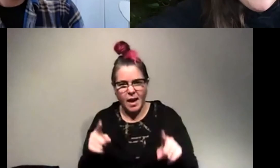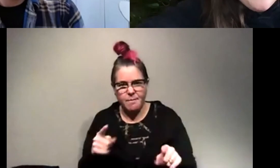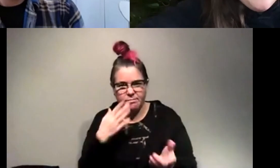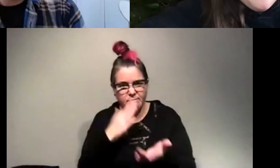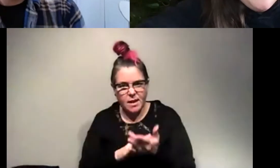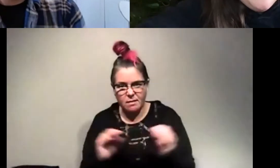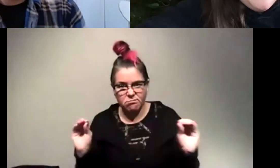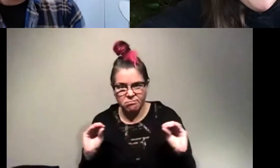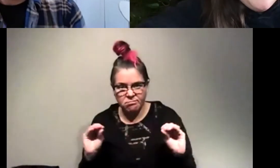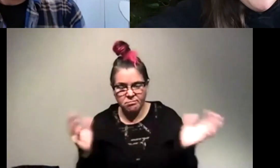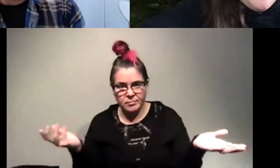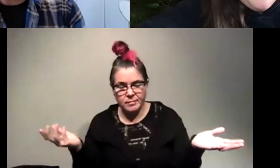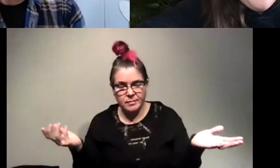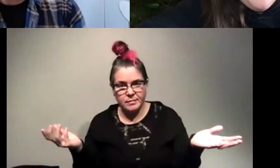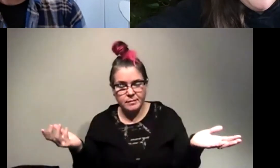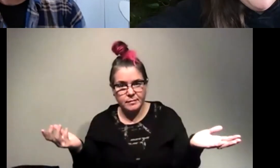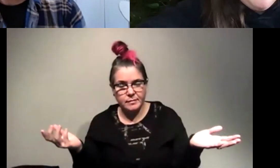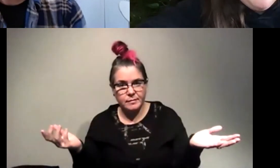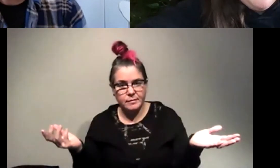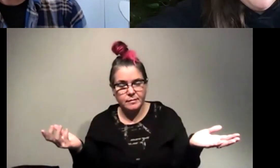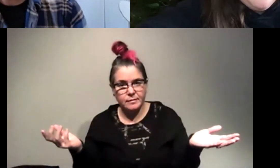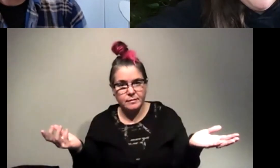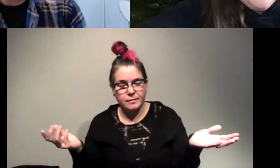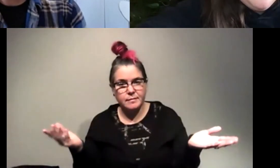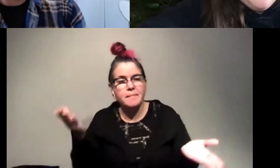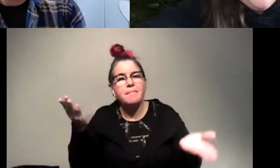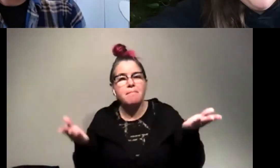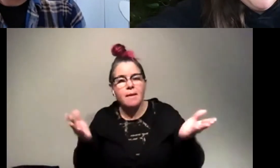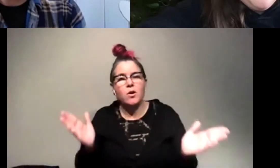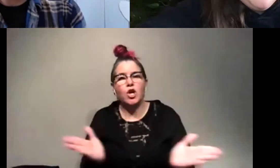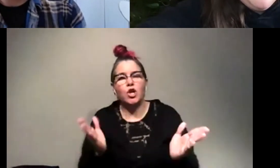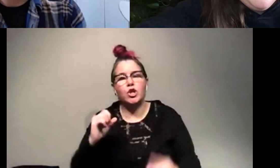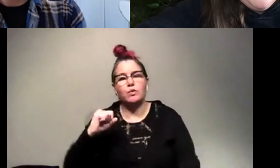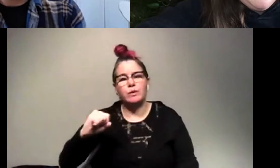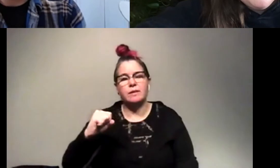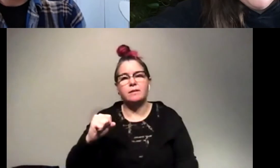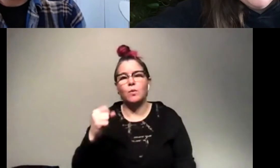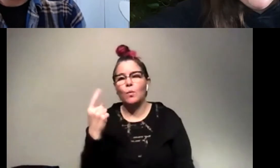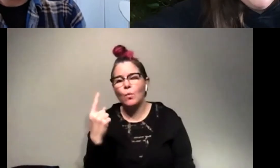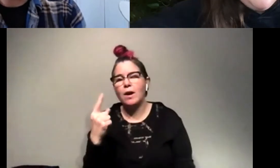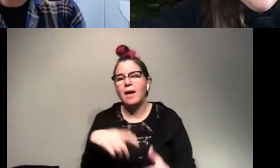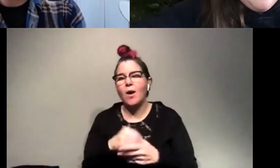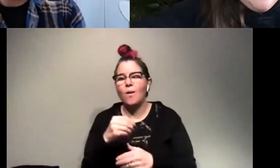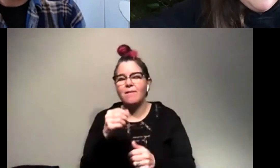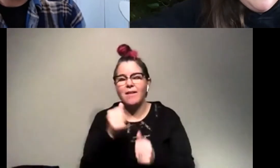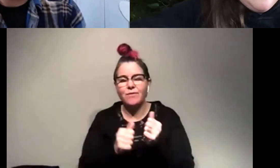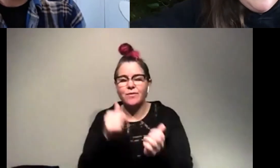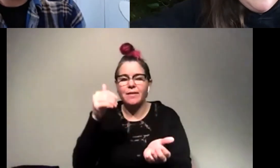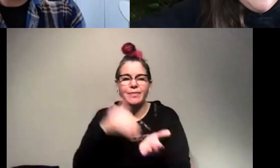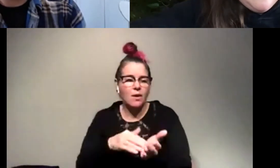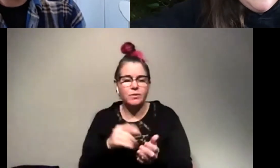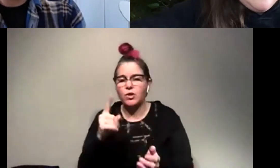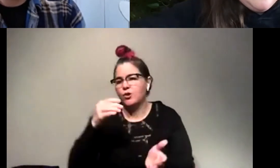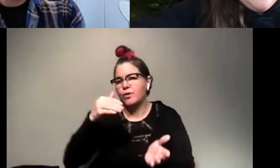Right. You know, it maybe only encourages resistance 1 in 1,000 times, 1 in 100,000 times.